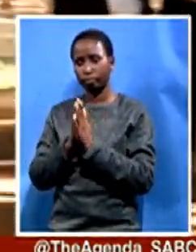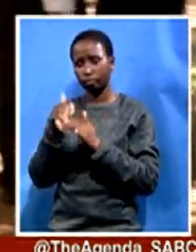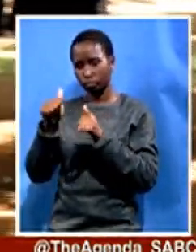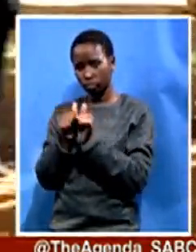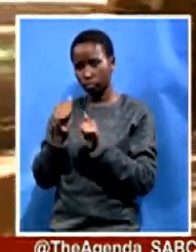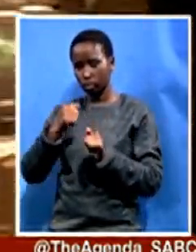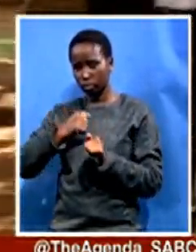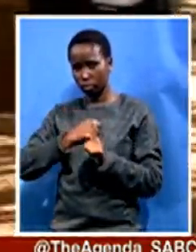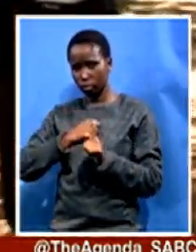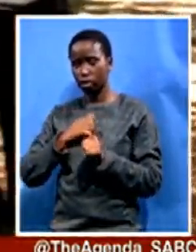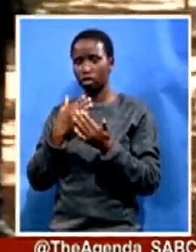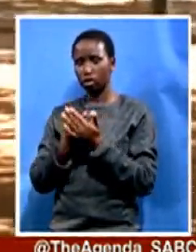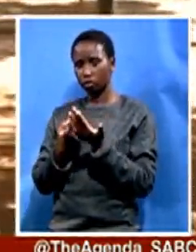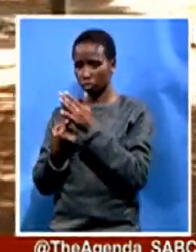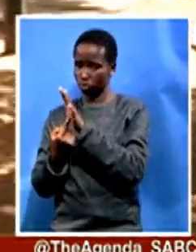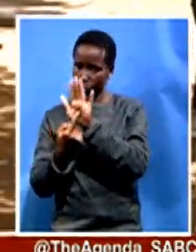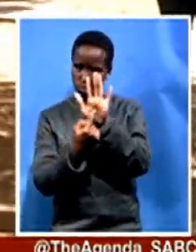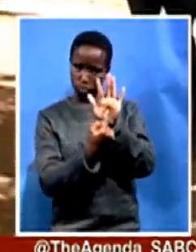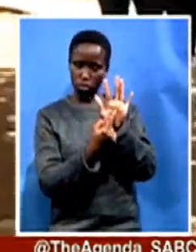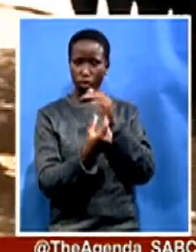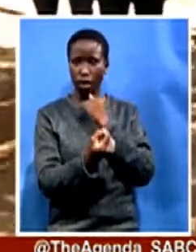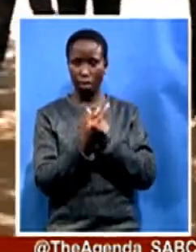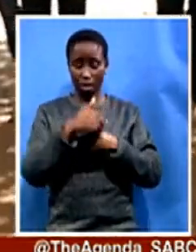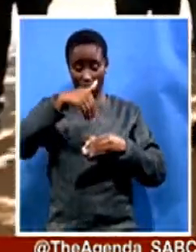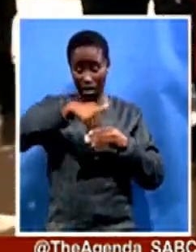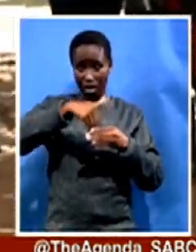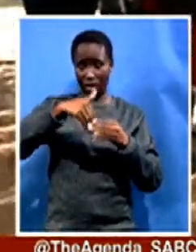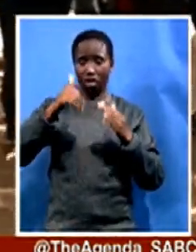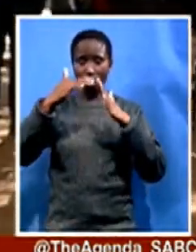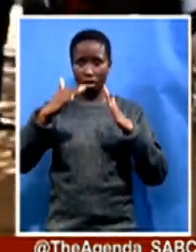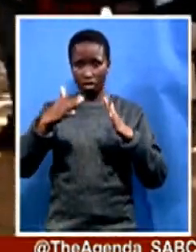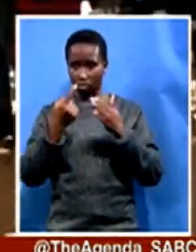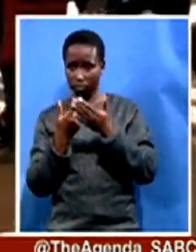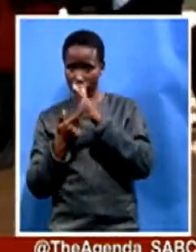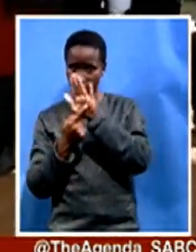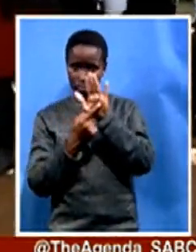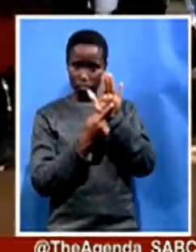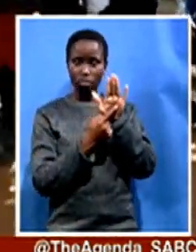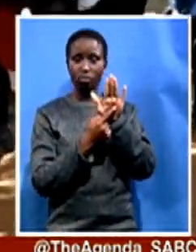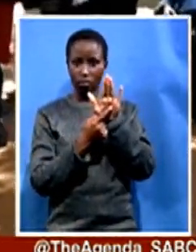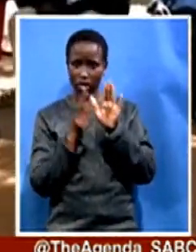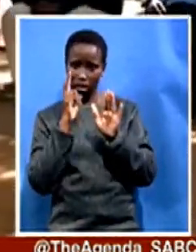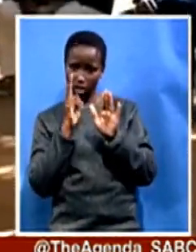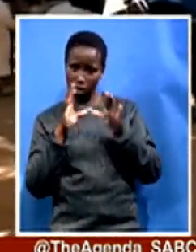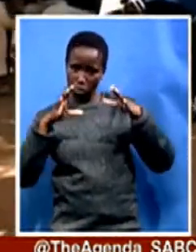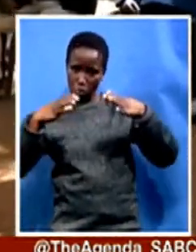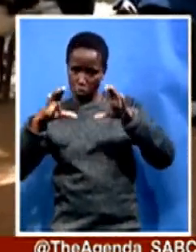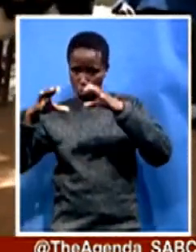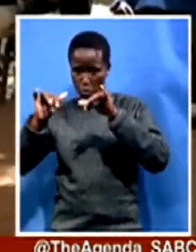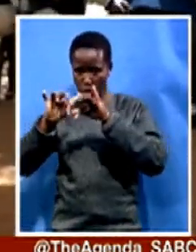happening inside the palace. You see in your visuals there a group of people, most of them coming